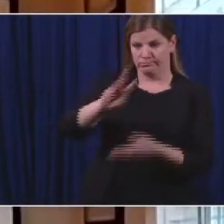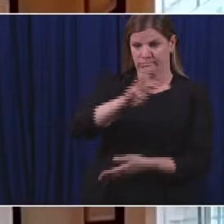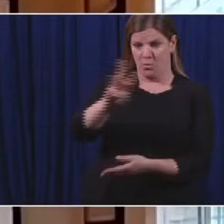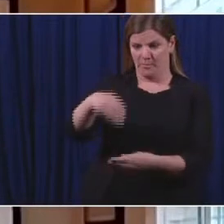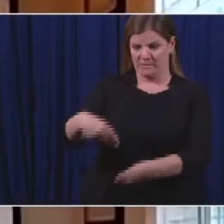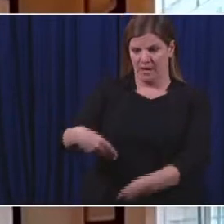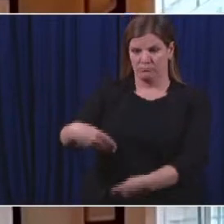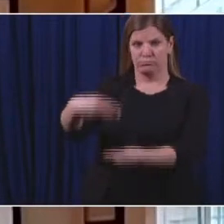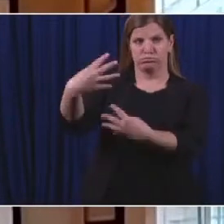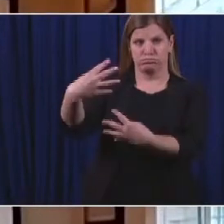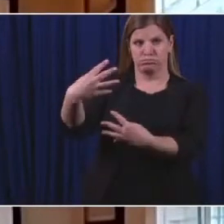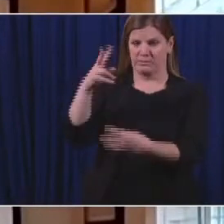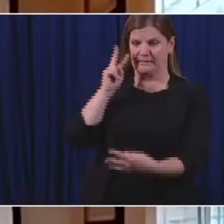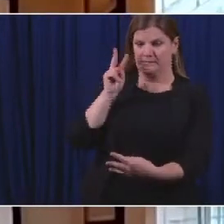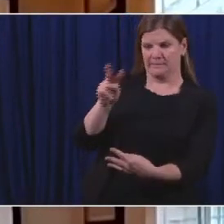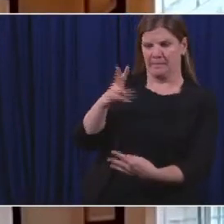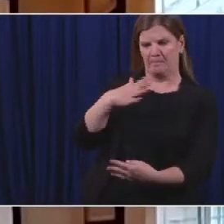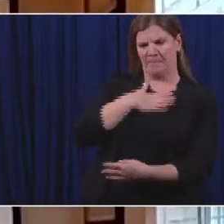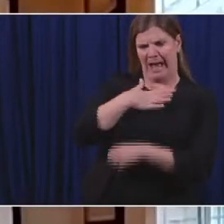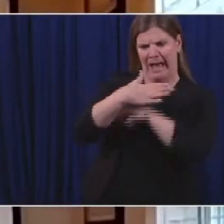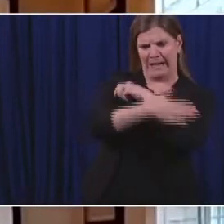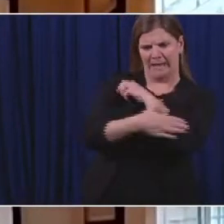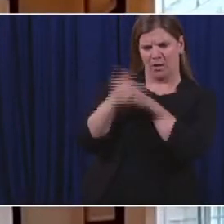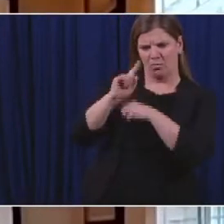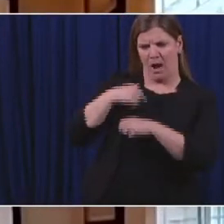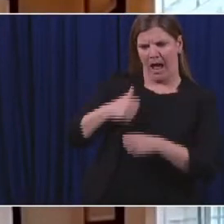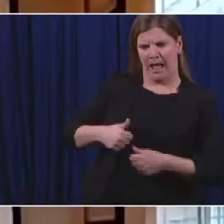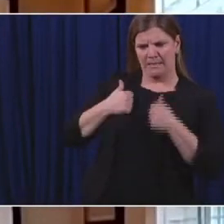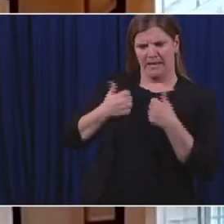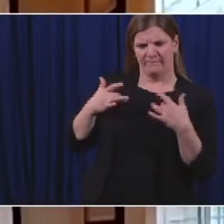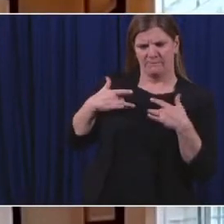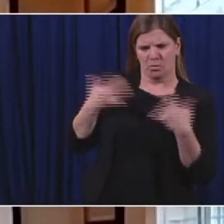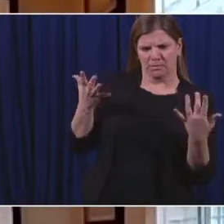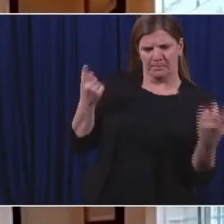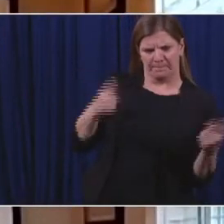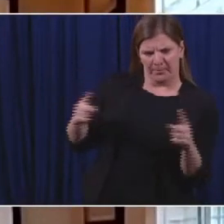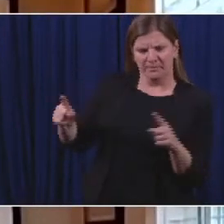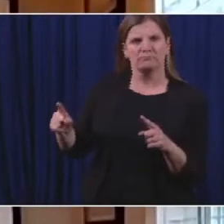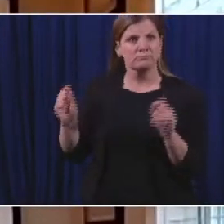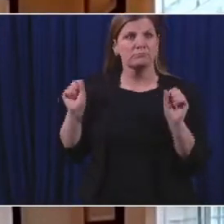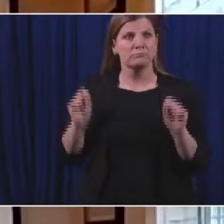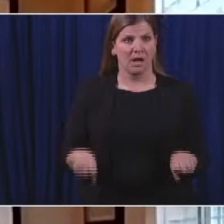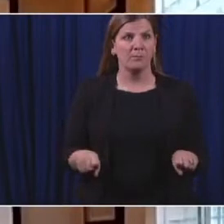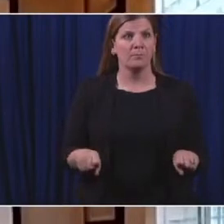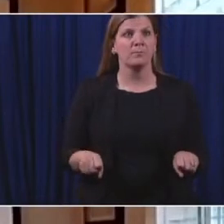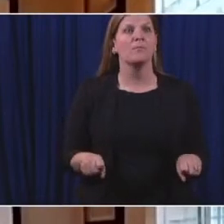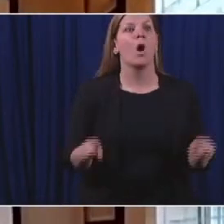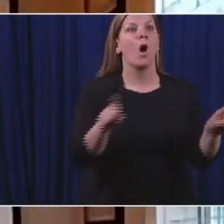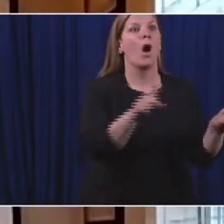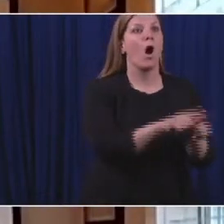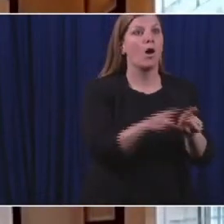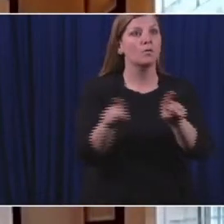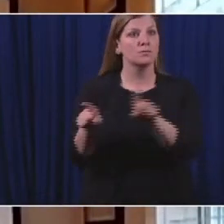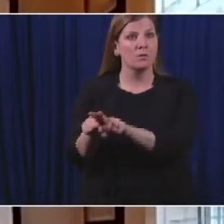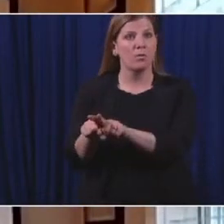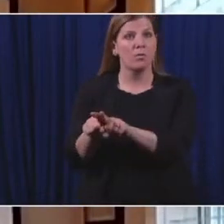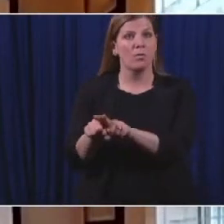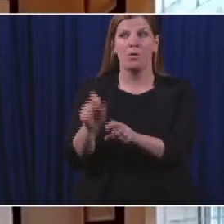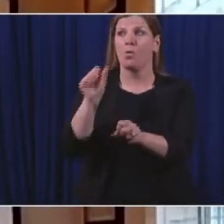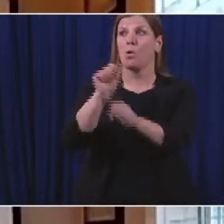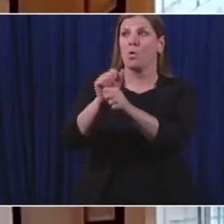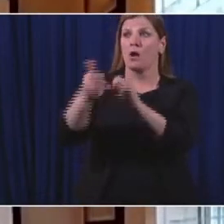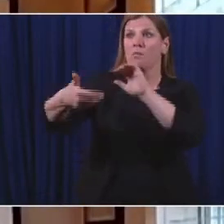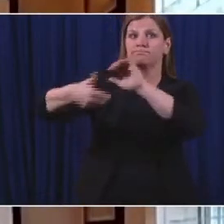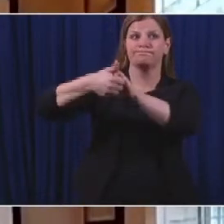we iterate through that. In addition to that, we are working very closely with the CDC